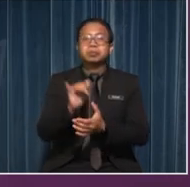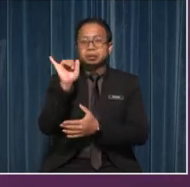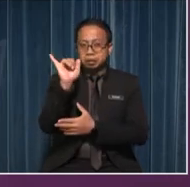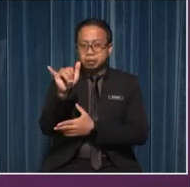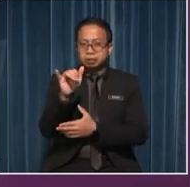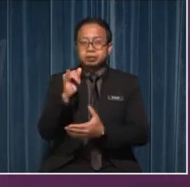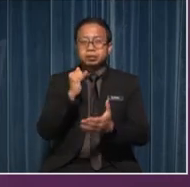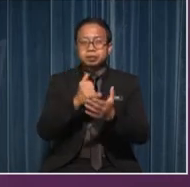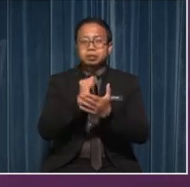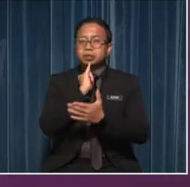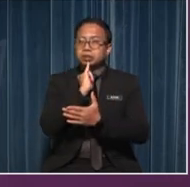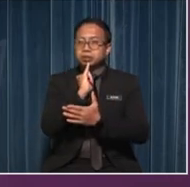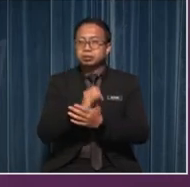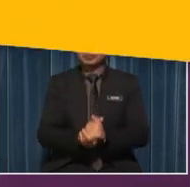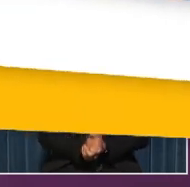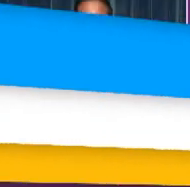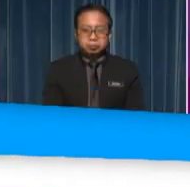is.